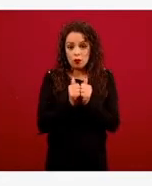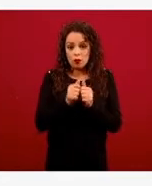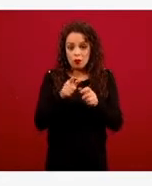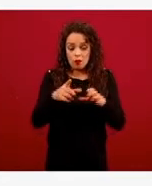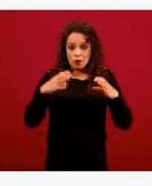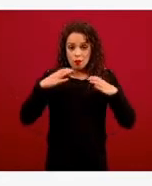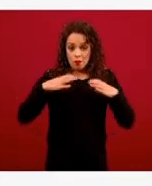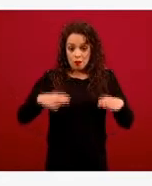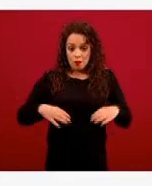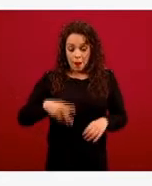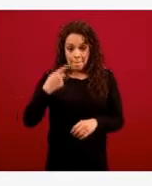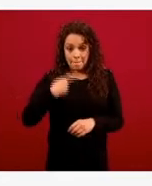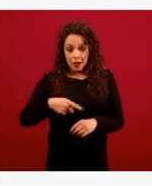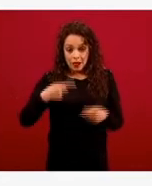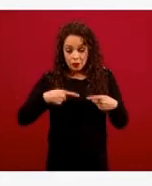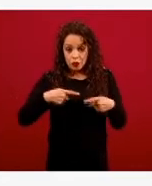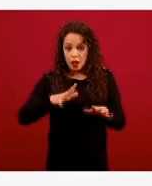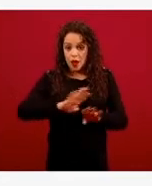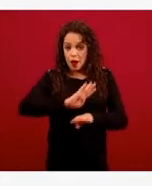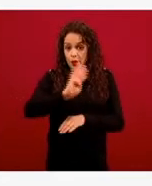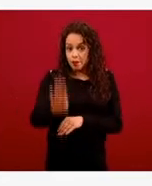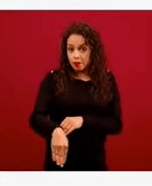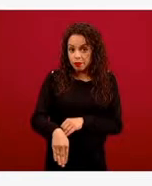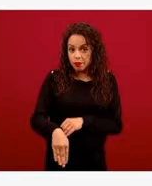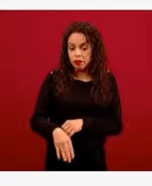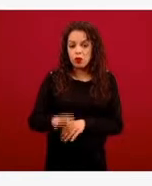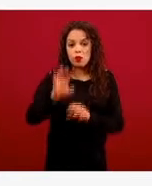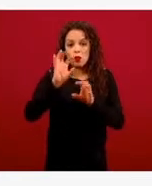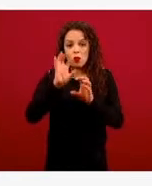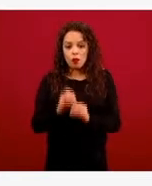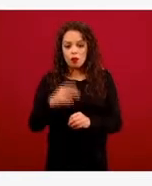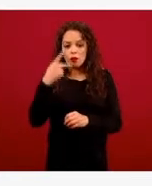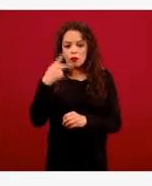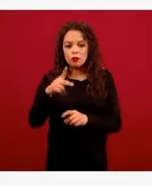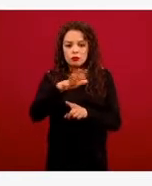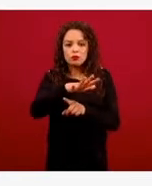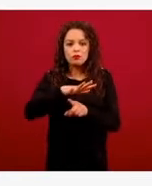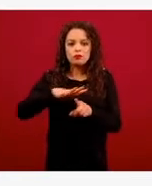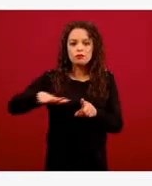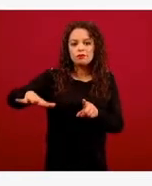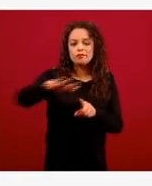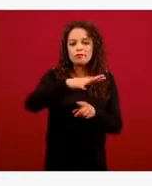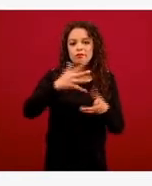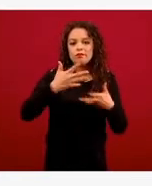directly, body to body, skin to skin, between medical practitioners and the patient,